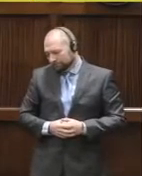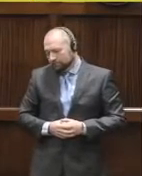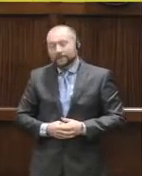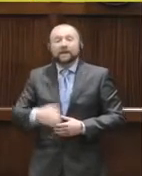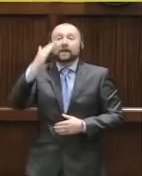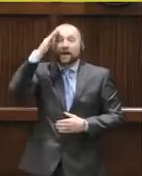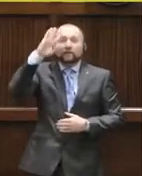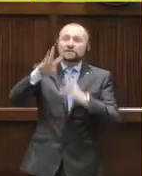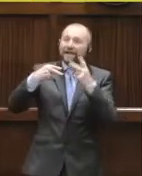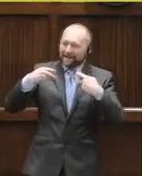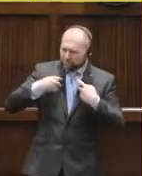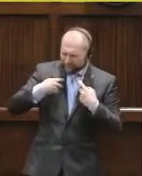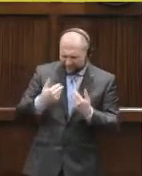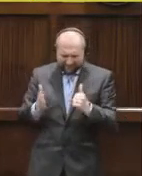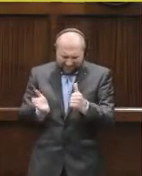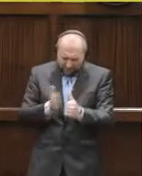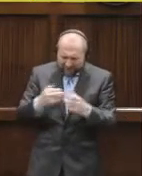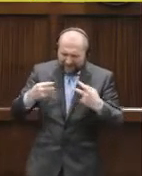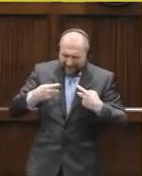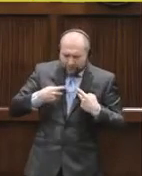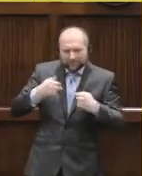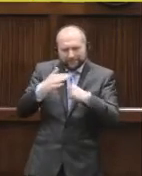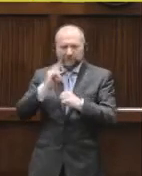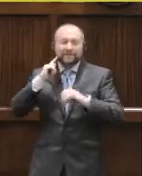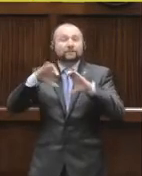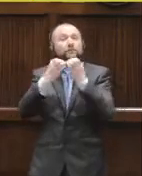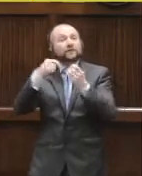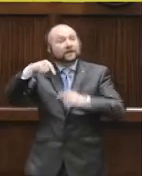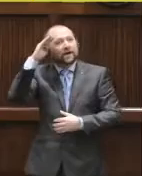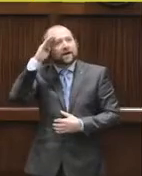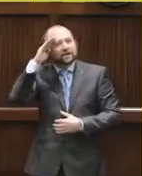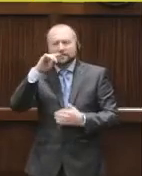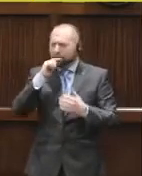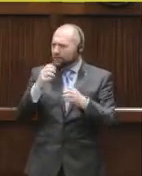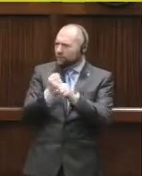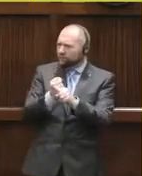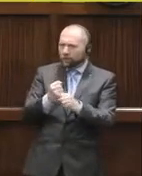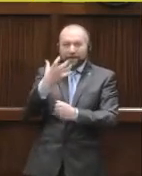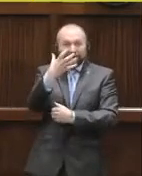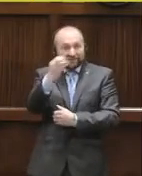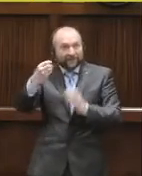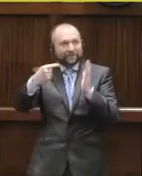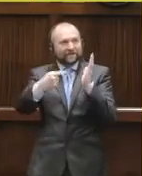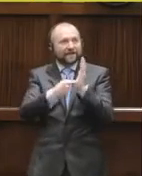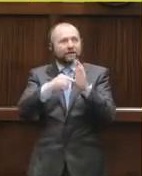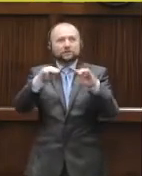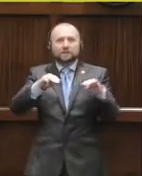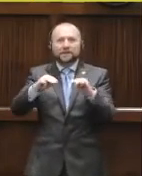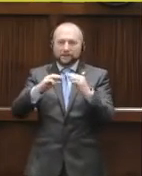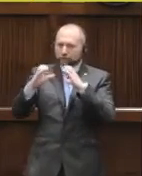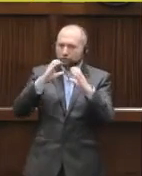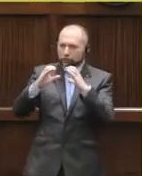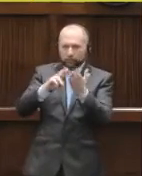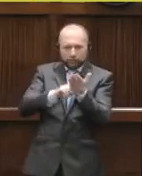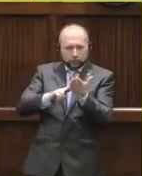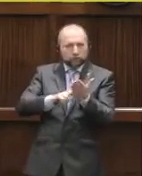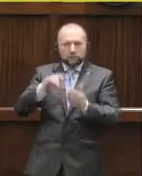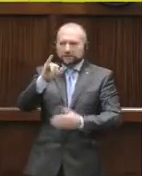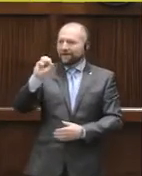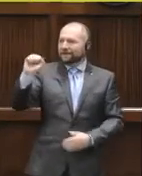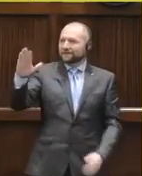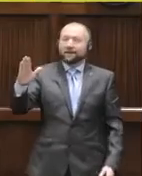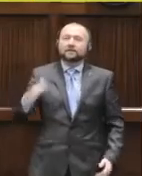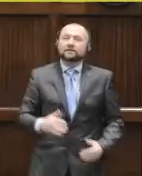is the primary language of the deaf community in Ireland, and approximately 50,000 people communicate in Irish Sign